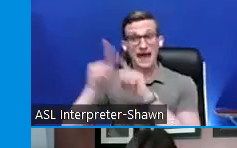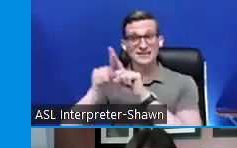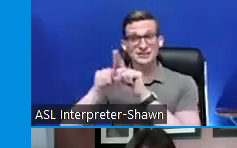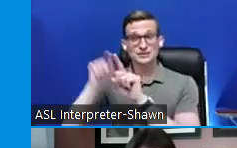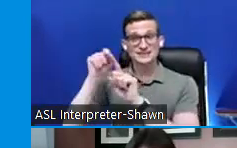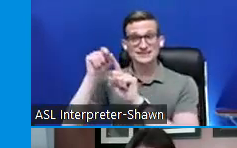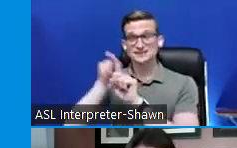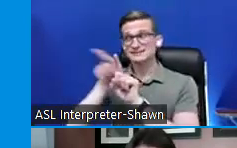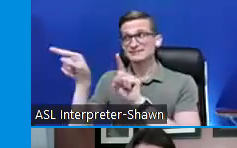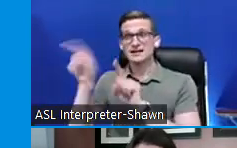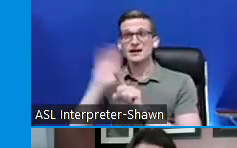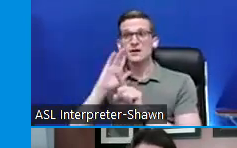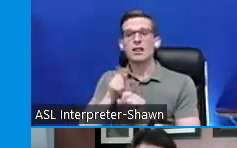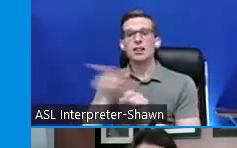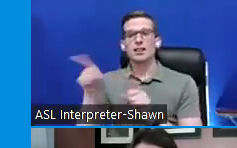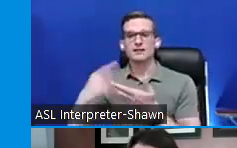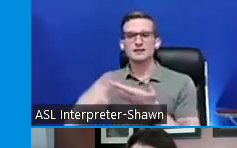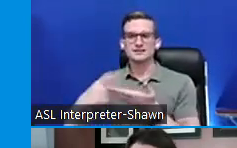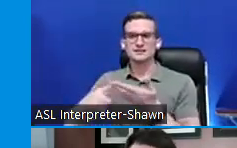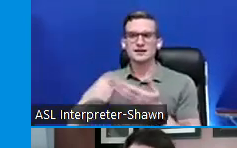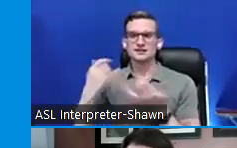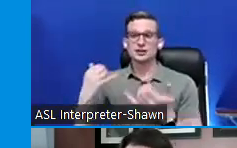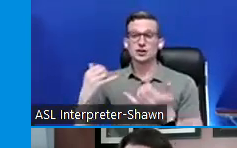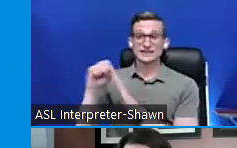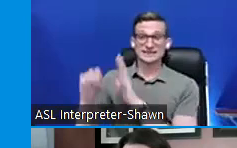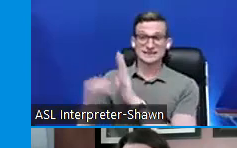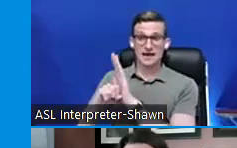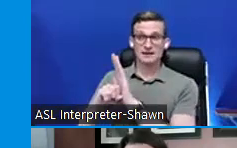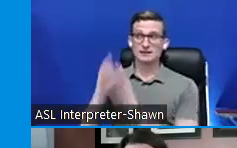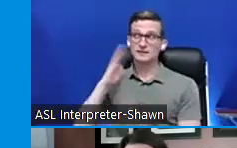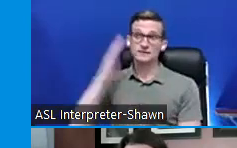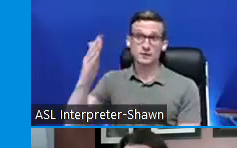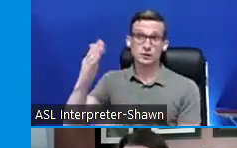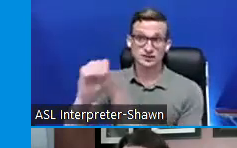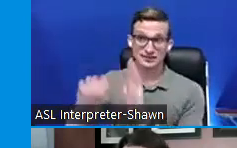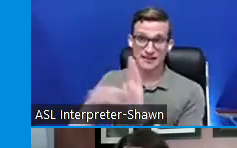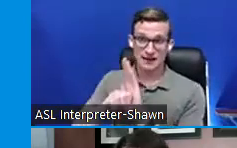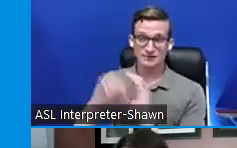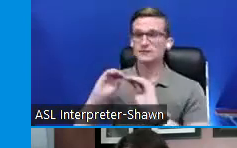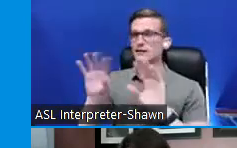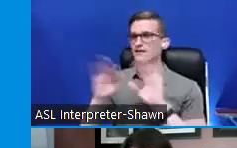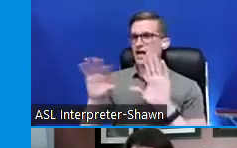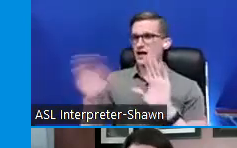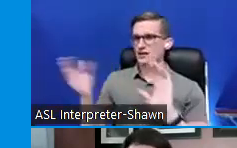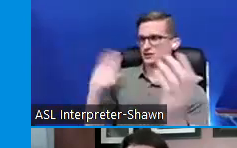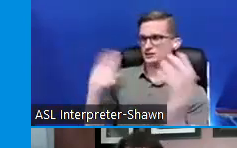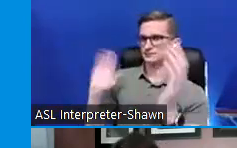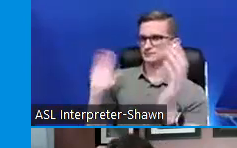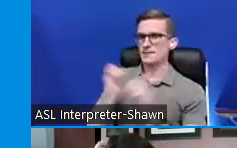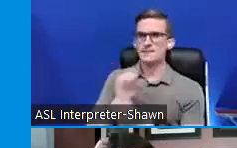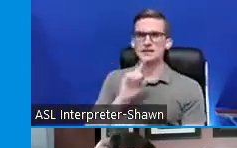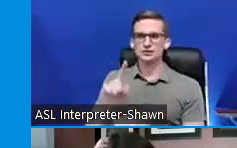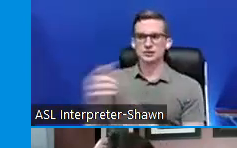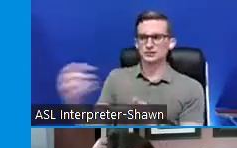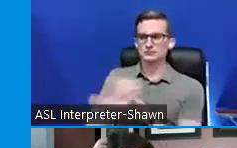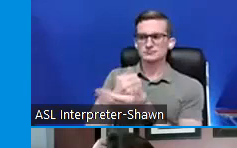talk briefly about current state versus future state clarification, so that we can make sure we're giving as much information as we possibly can.